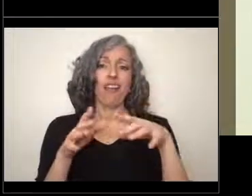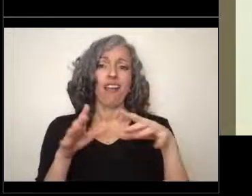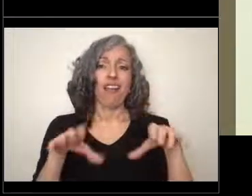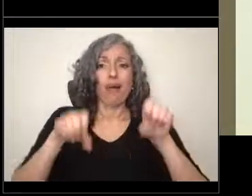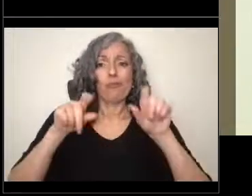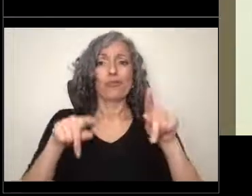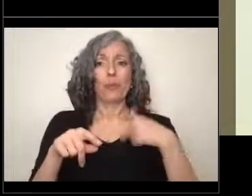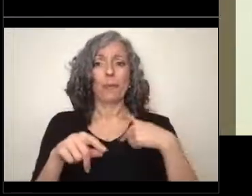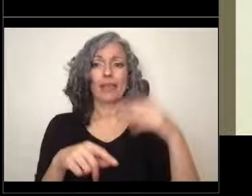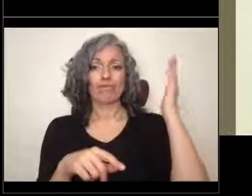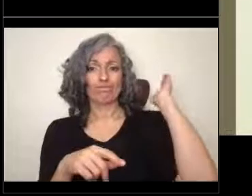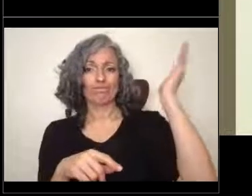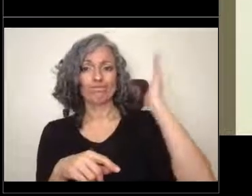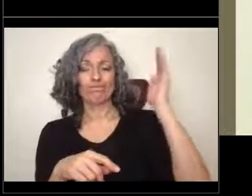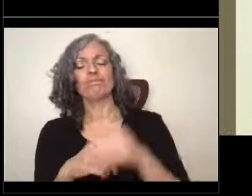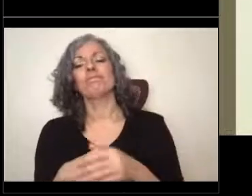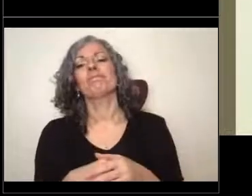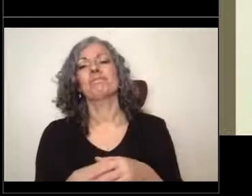Commissioner Lugo.